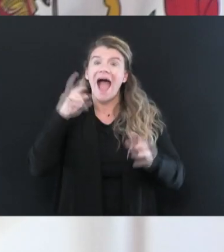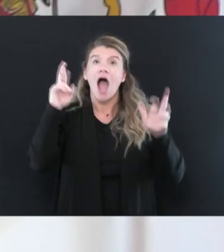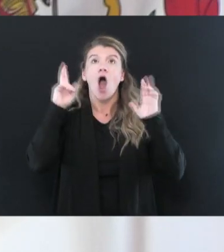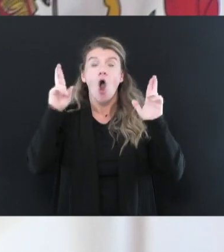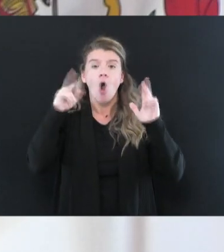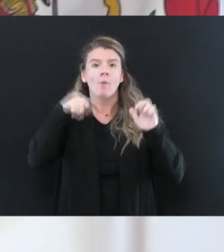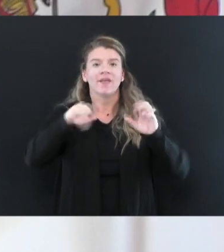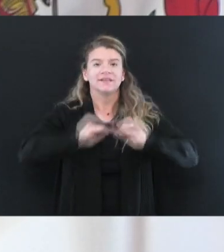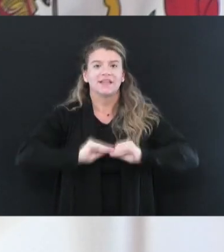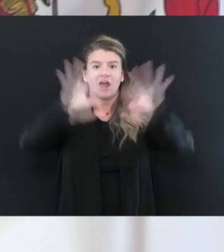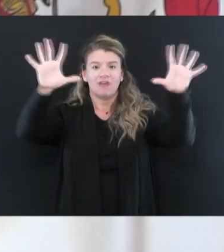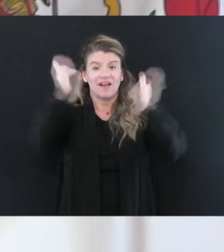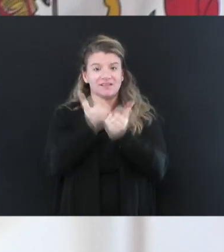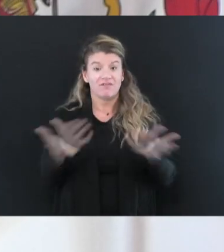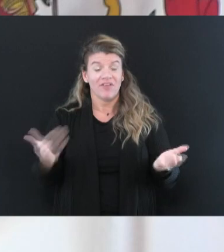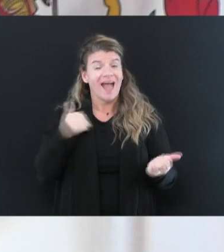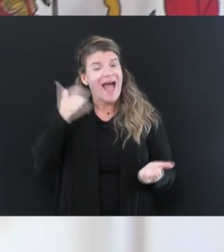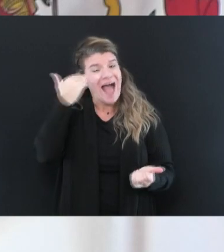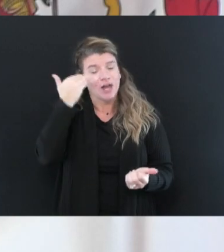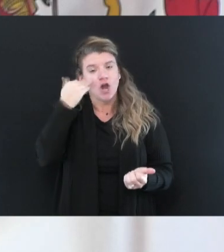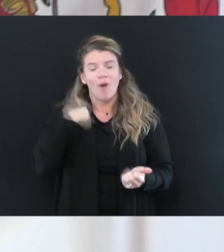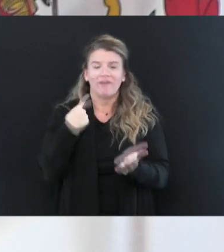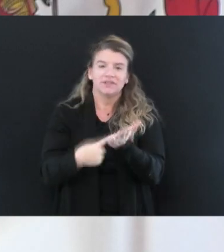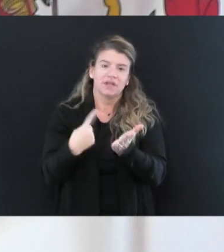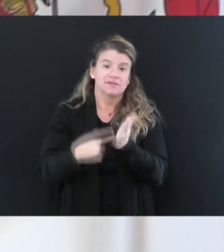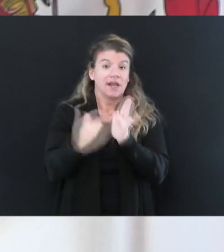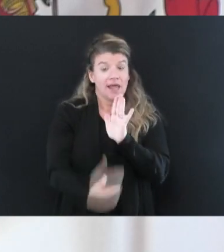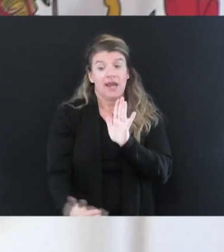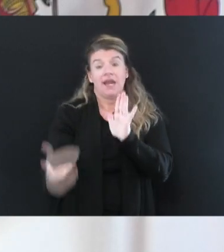over and over, but I'm